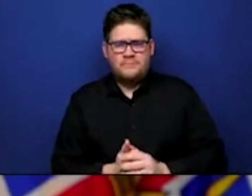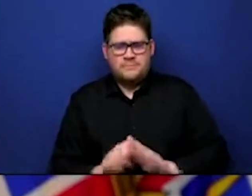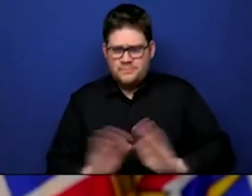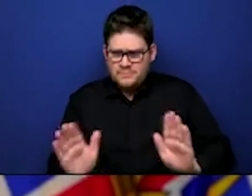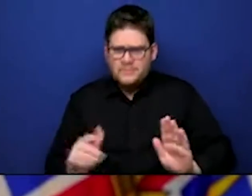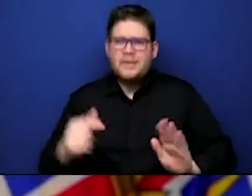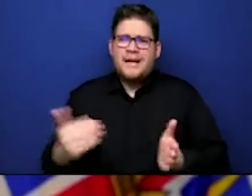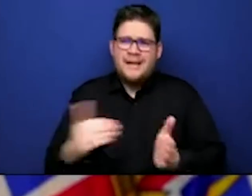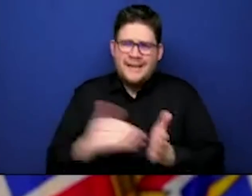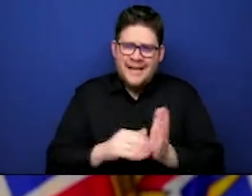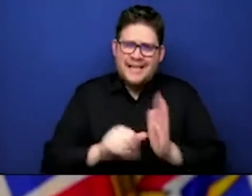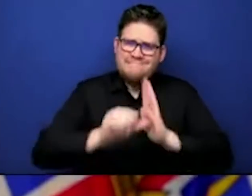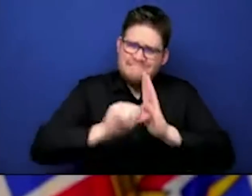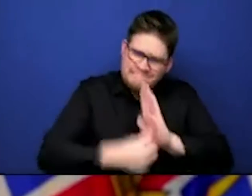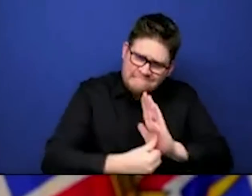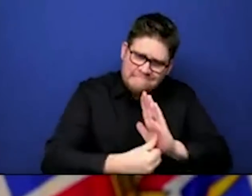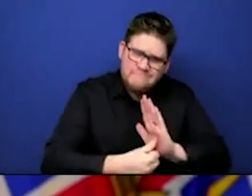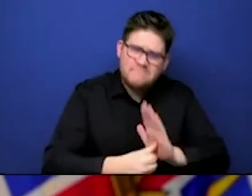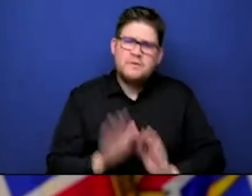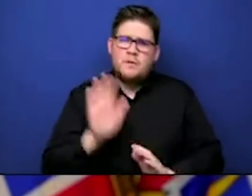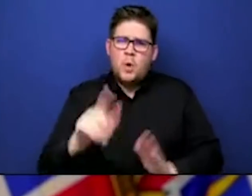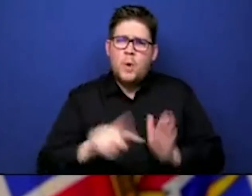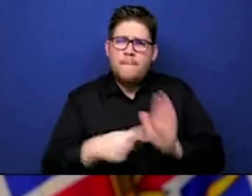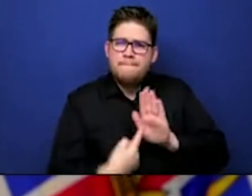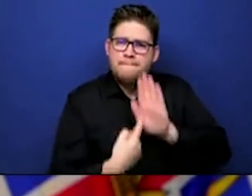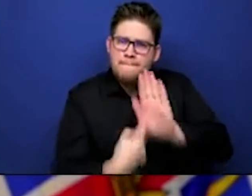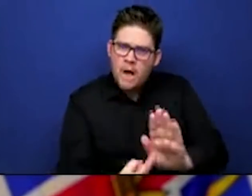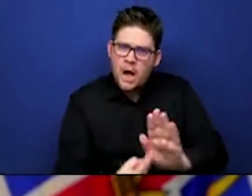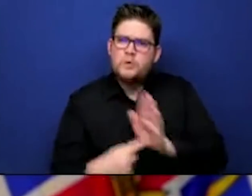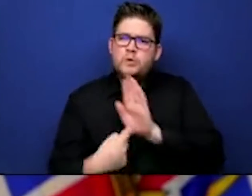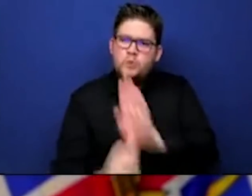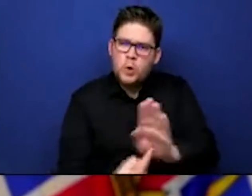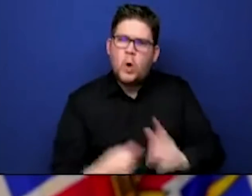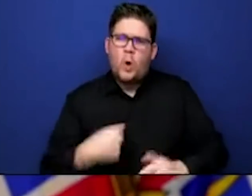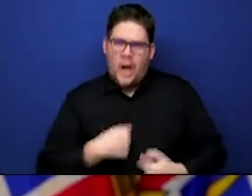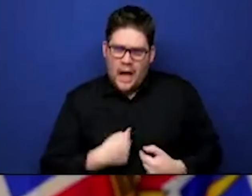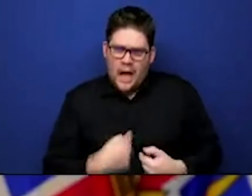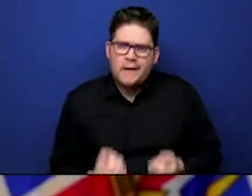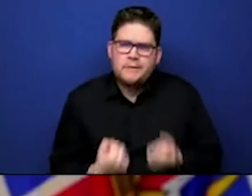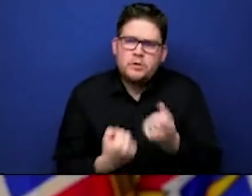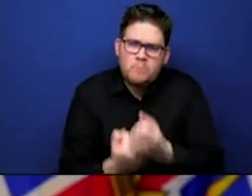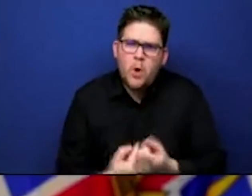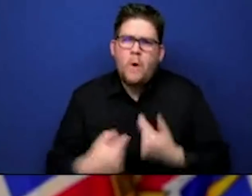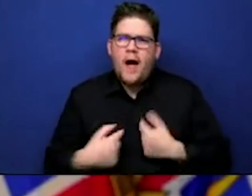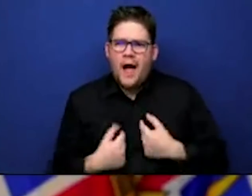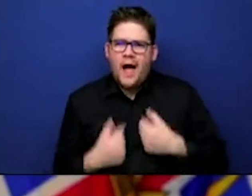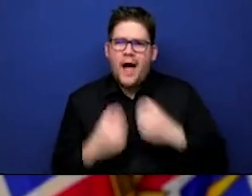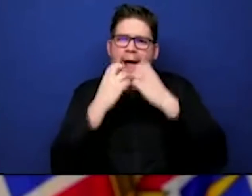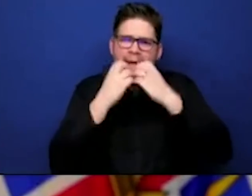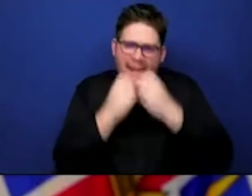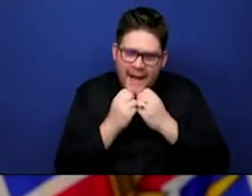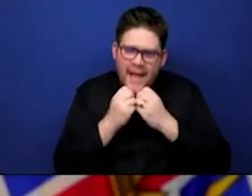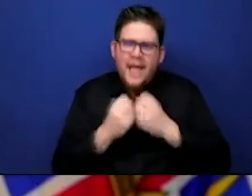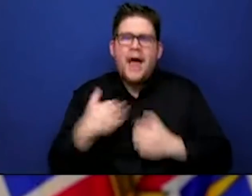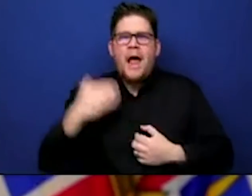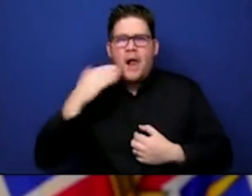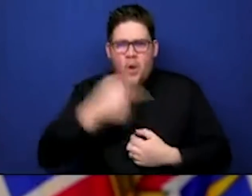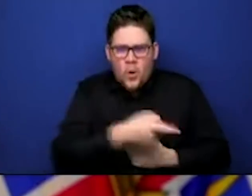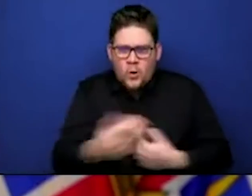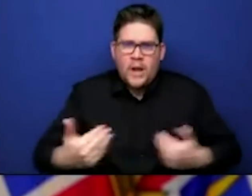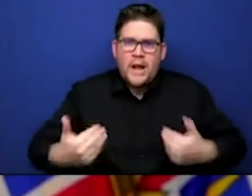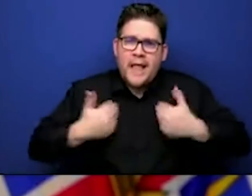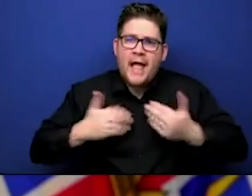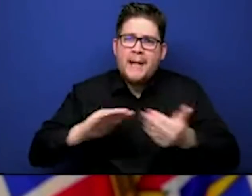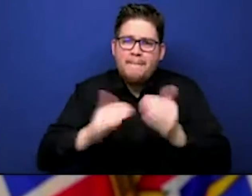do. We are part of the team here in BC, and we can support our communities as more and more people